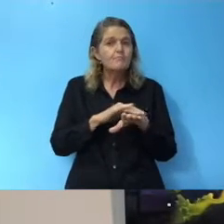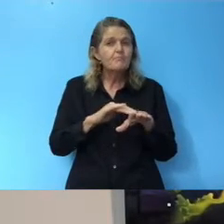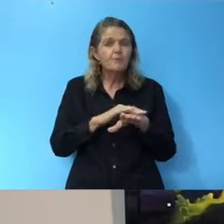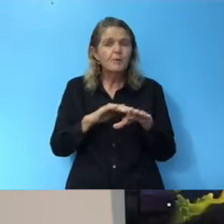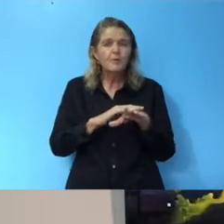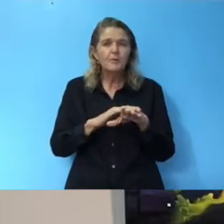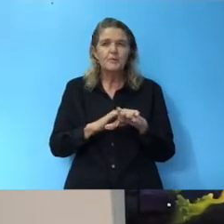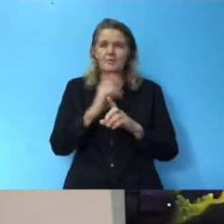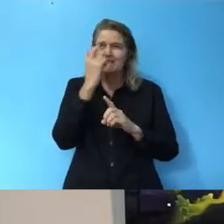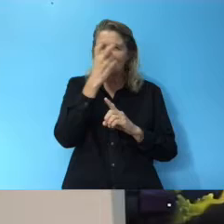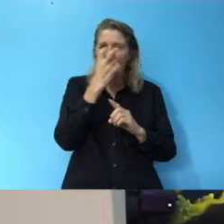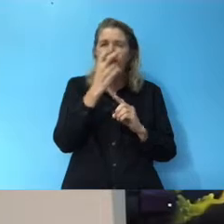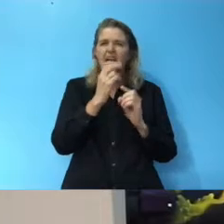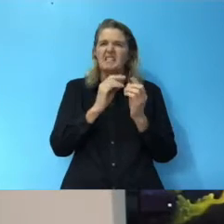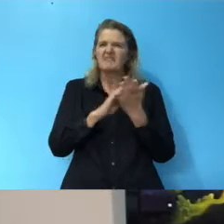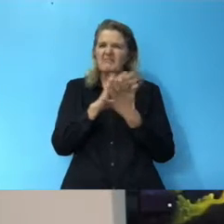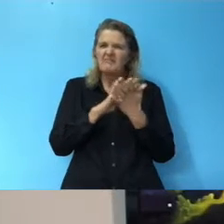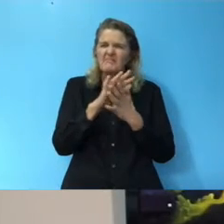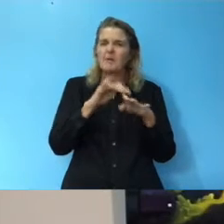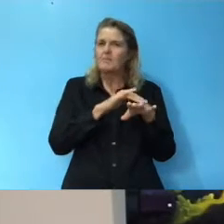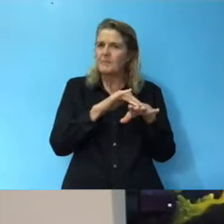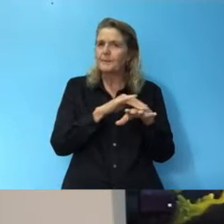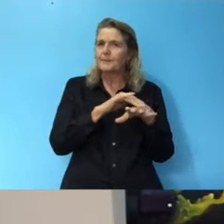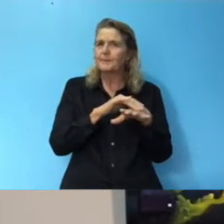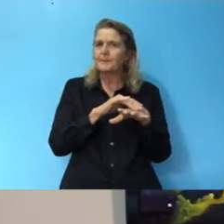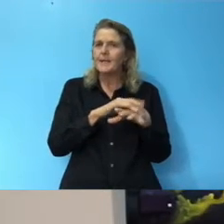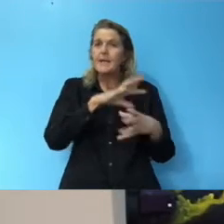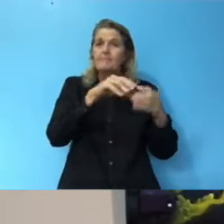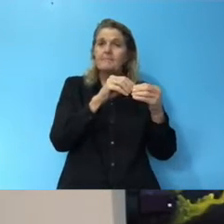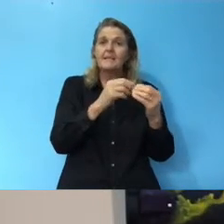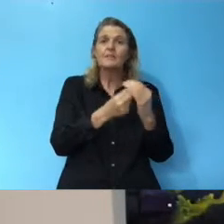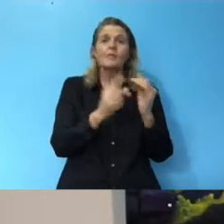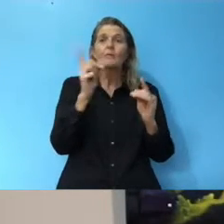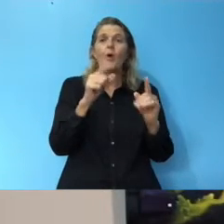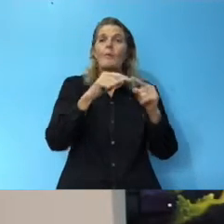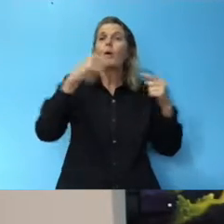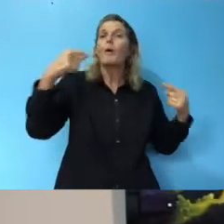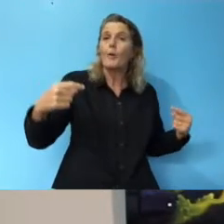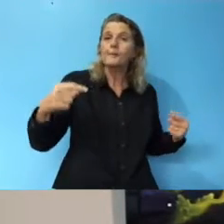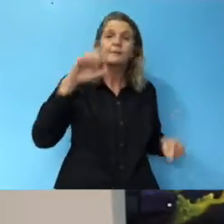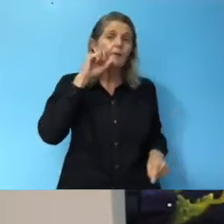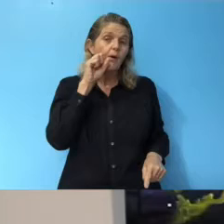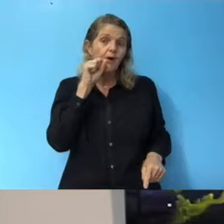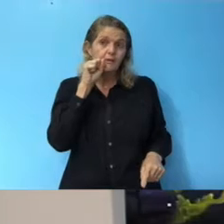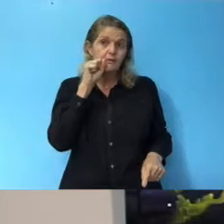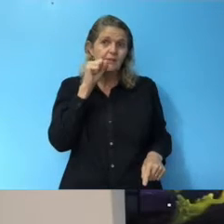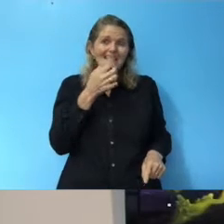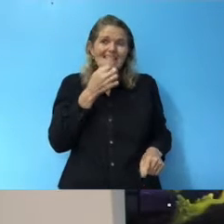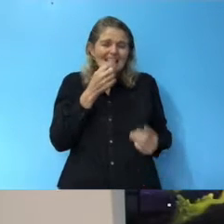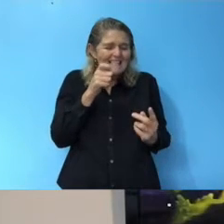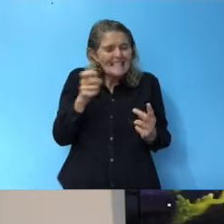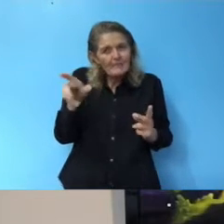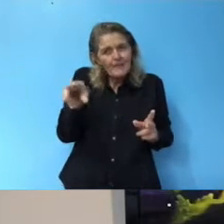its opposite, which is orange, but just a tiny bit of the orange, just to pull it across, make it a little bit